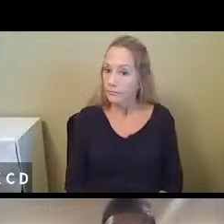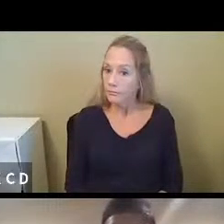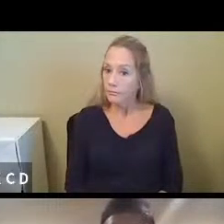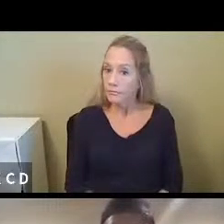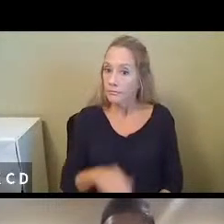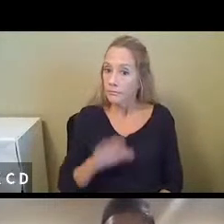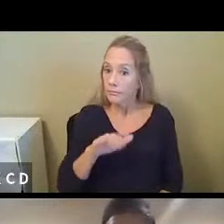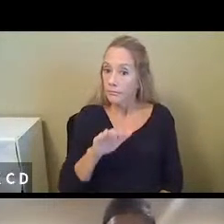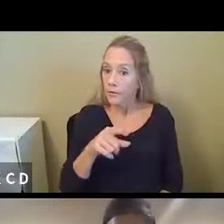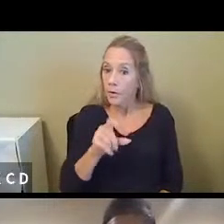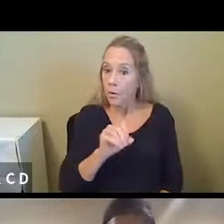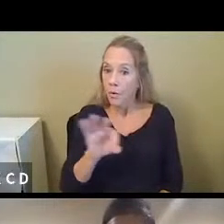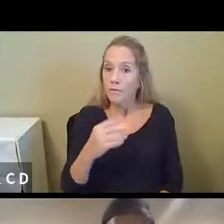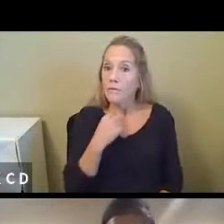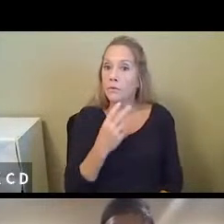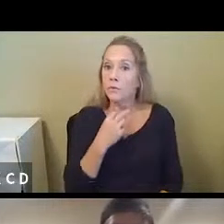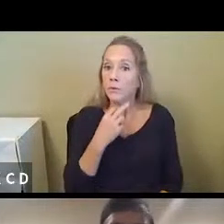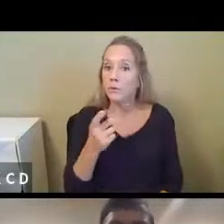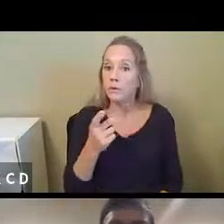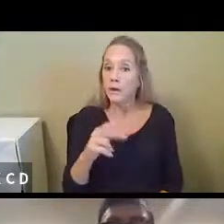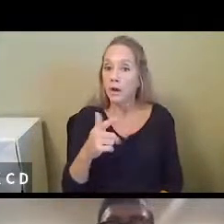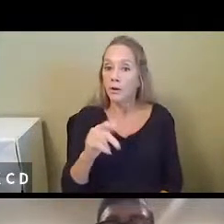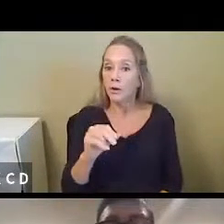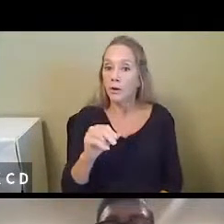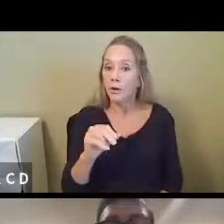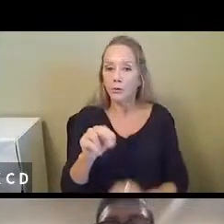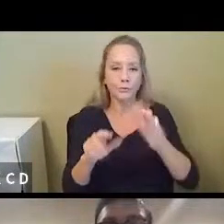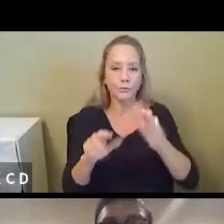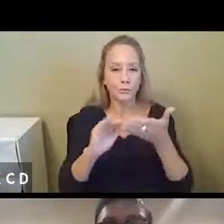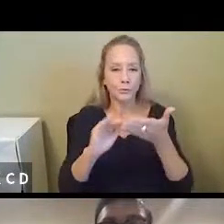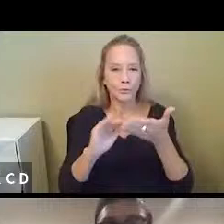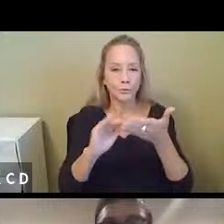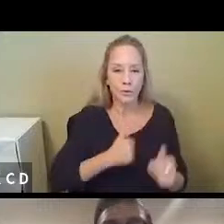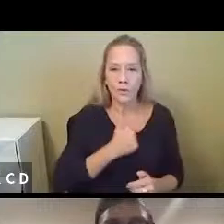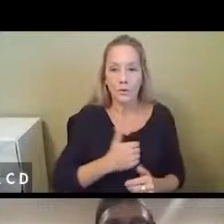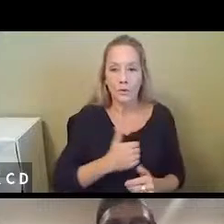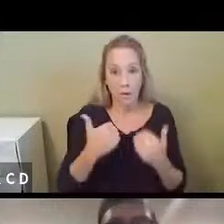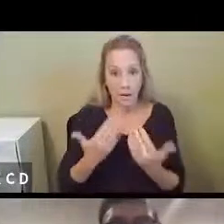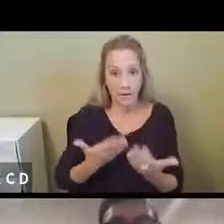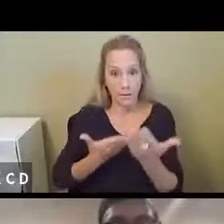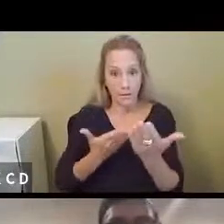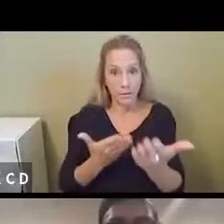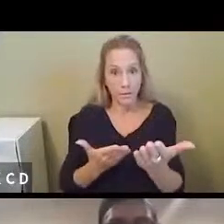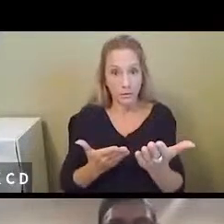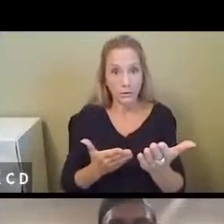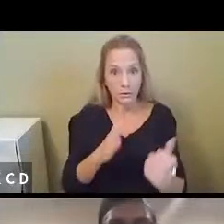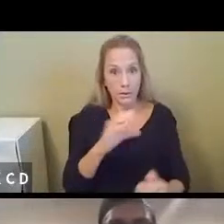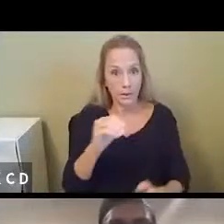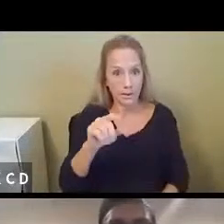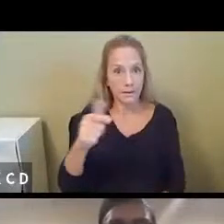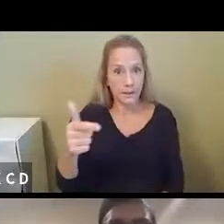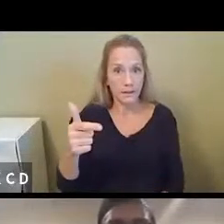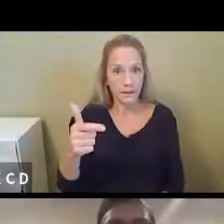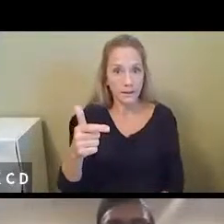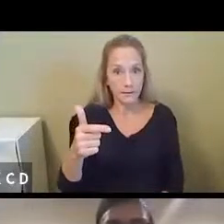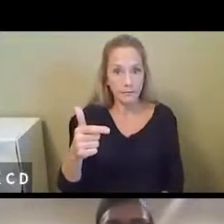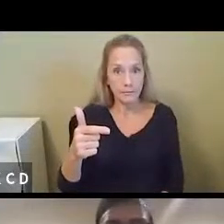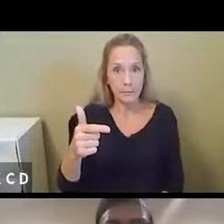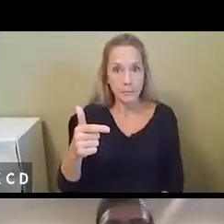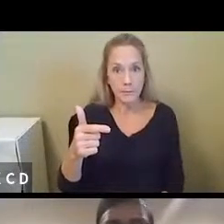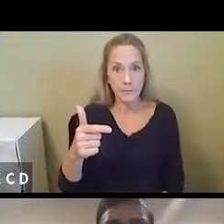Dr. Gocher, you're off. Sorry. So we have a motion and a second